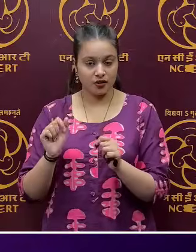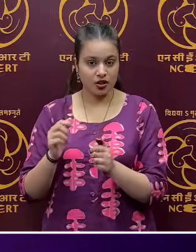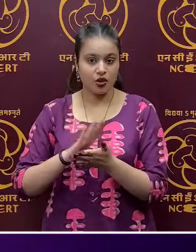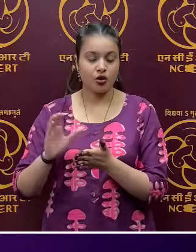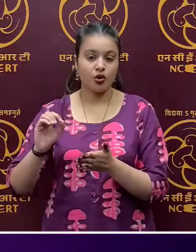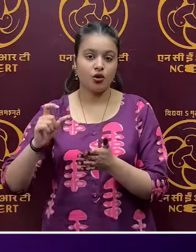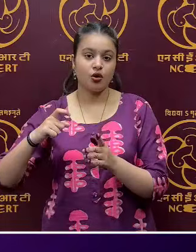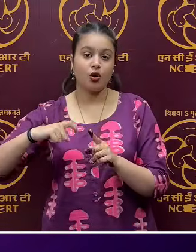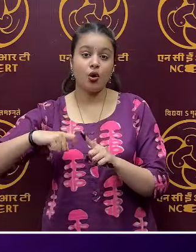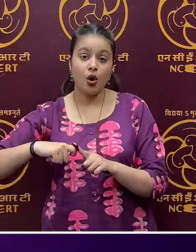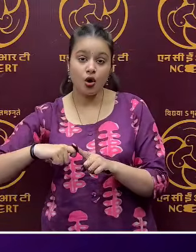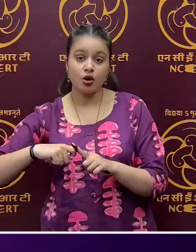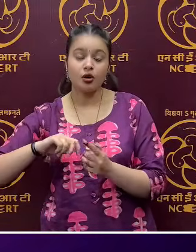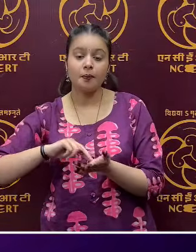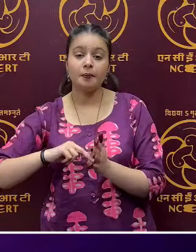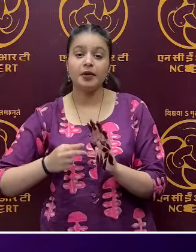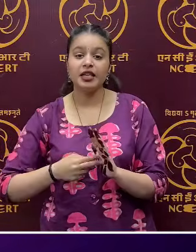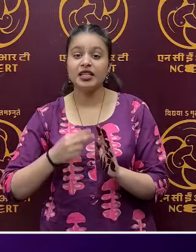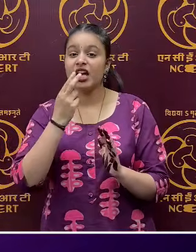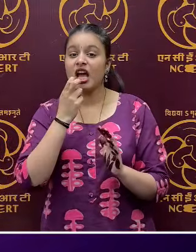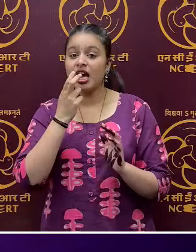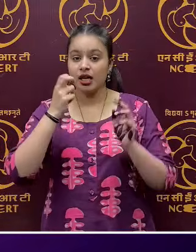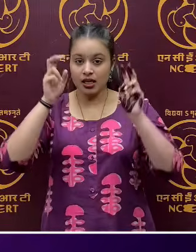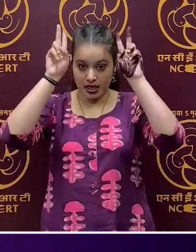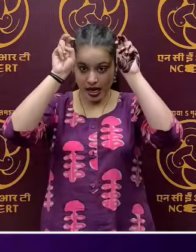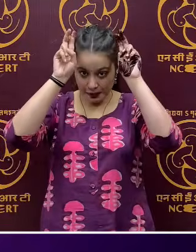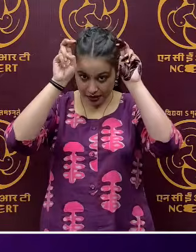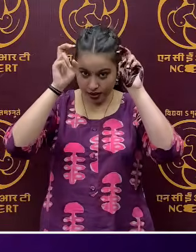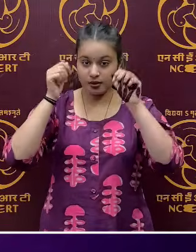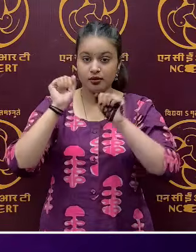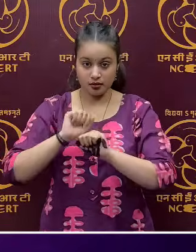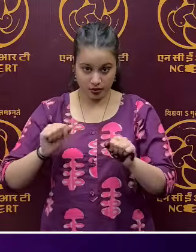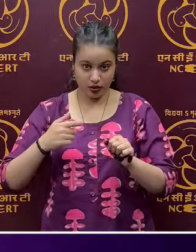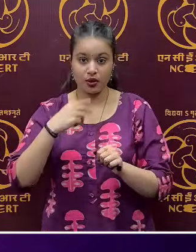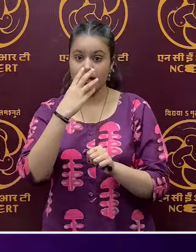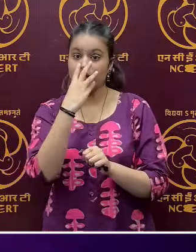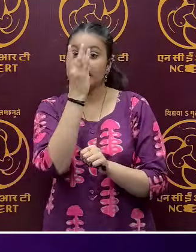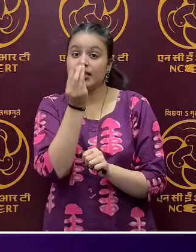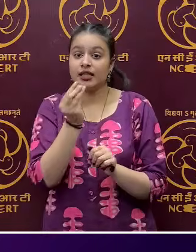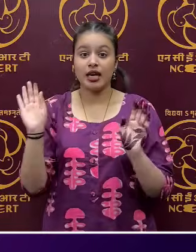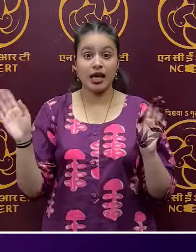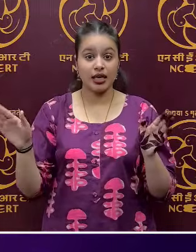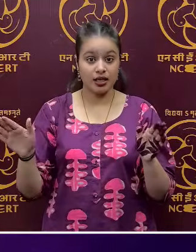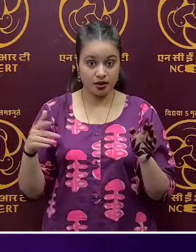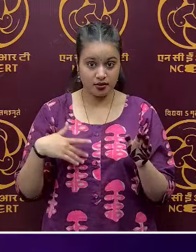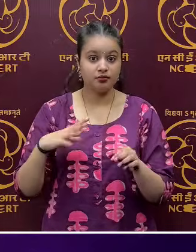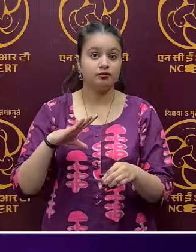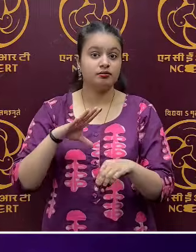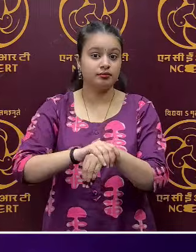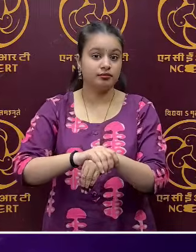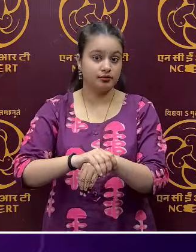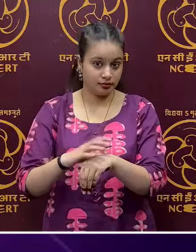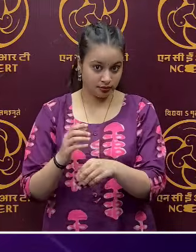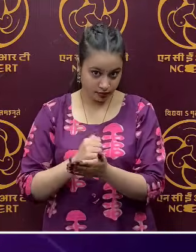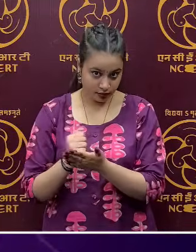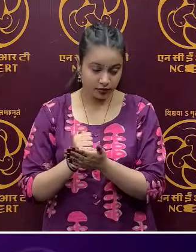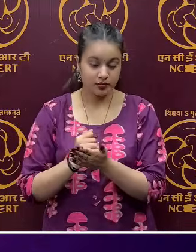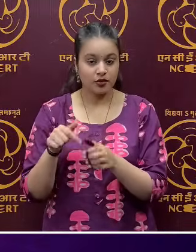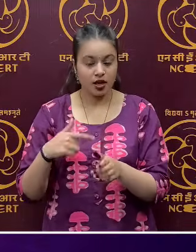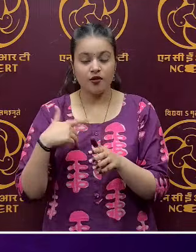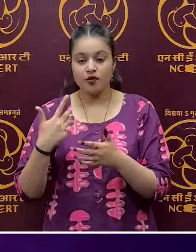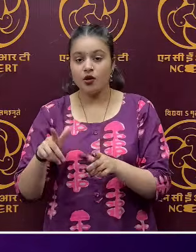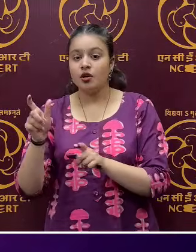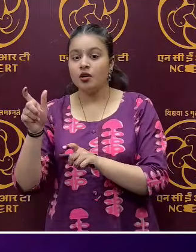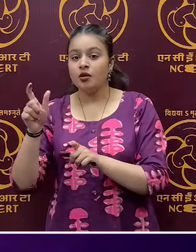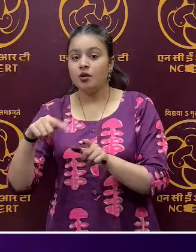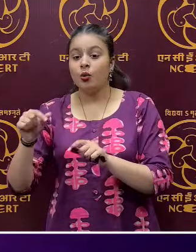used to hunt rabbits. Hawks are eagle-like creatures. Yeah, eagle-like creatures, yes. So, so they are the ones who get